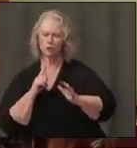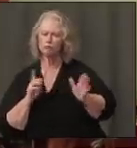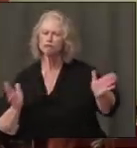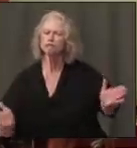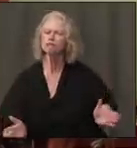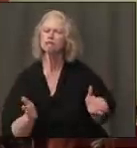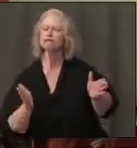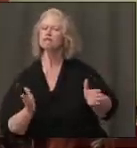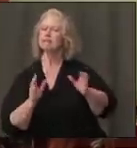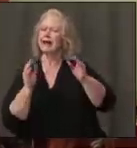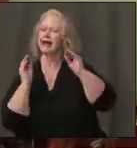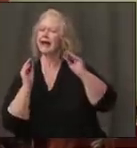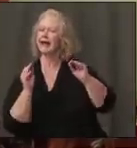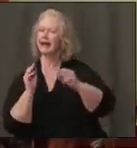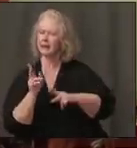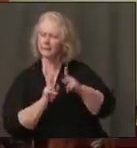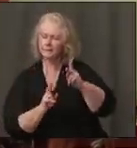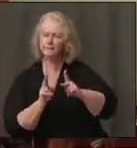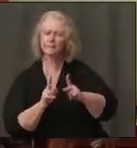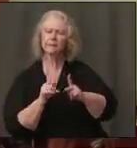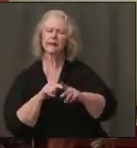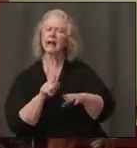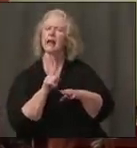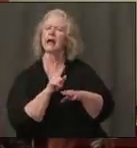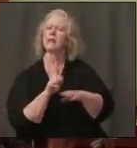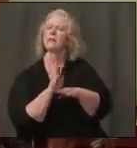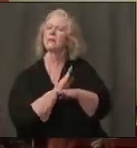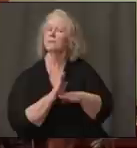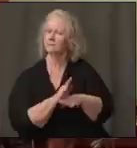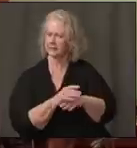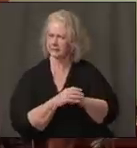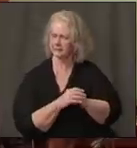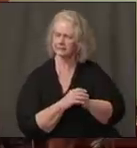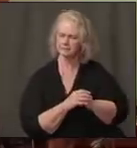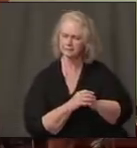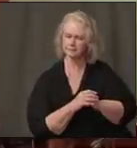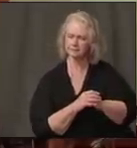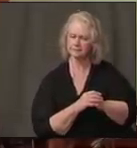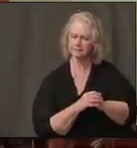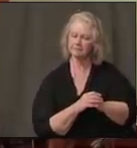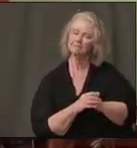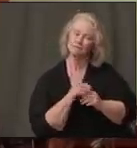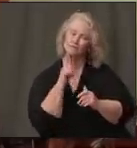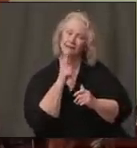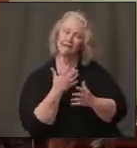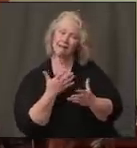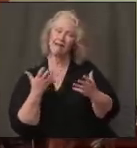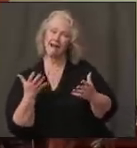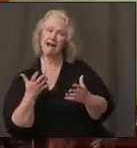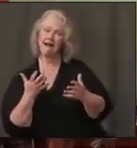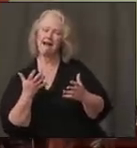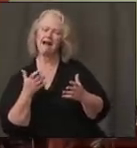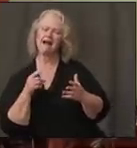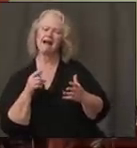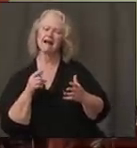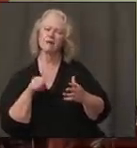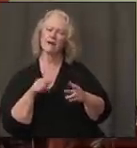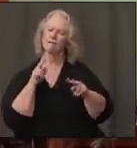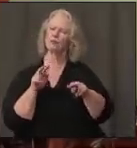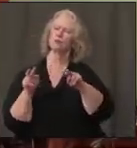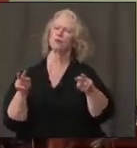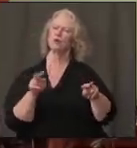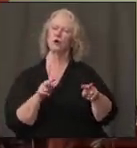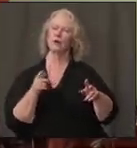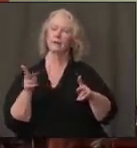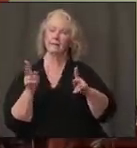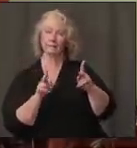the public and as well as the business owners. Remember, a lot of this is about the demand, right? And